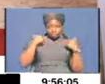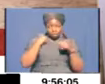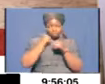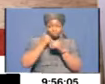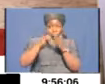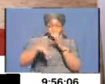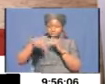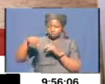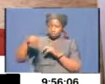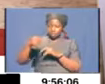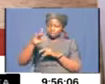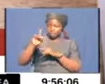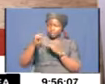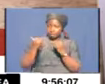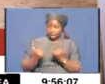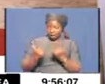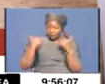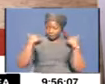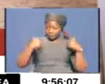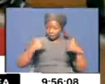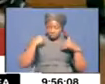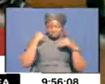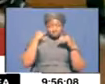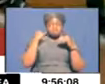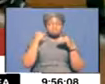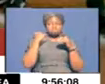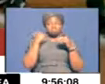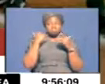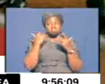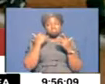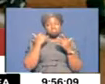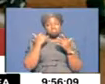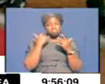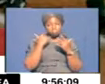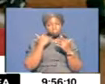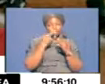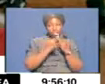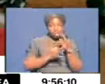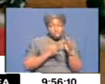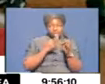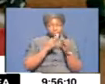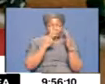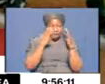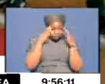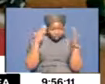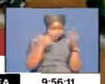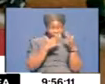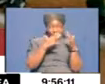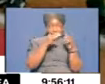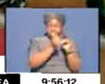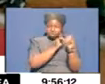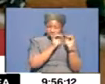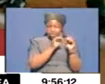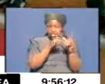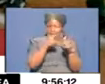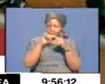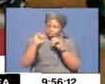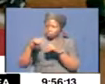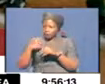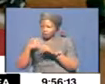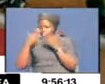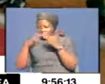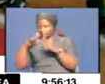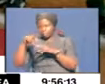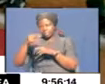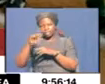I did not involve myself in sports. I would have finished my PhD long time. But because I was